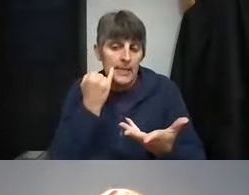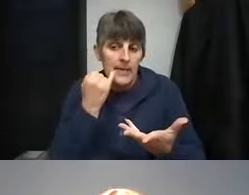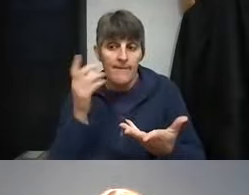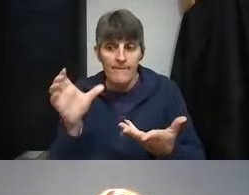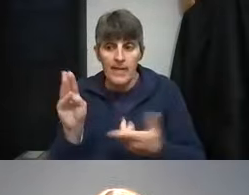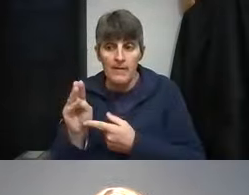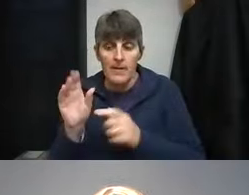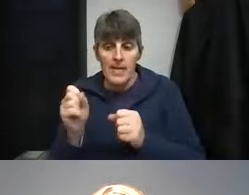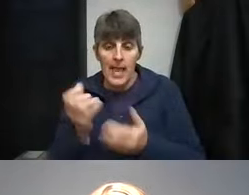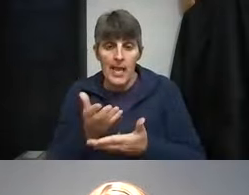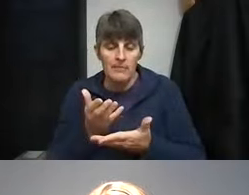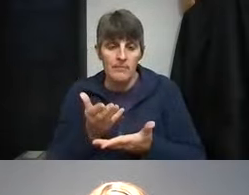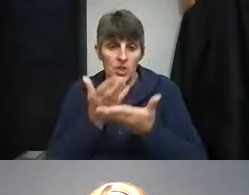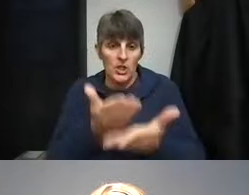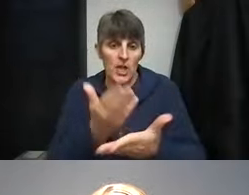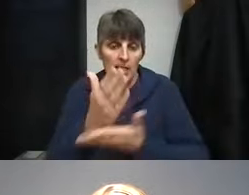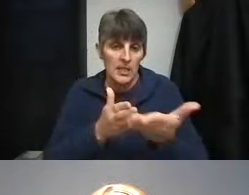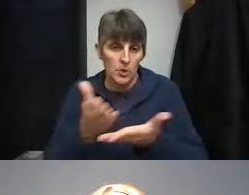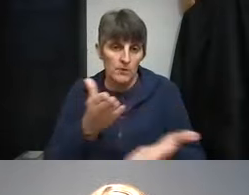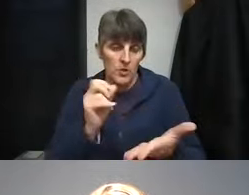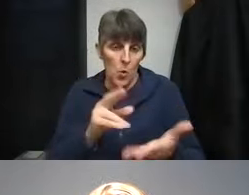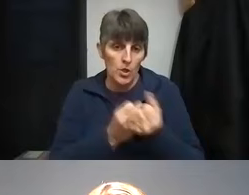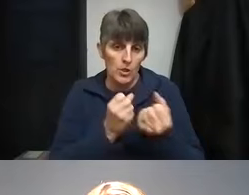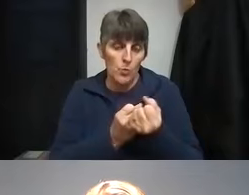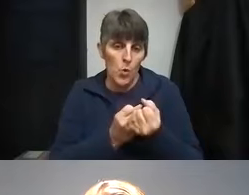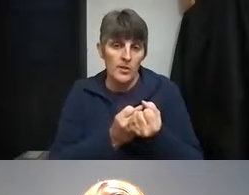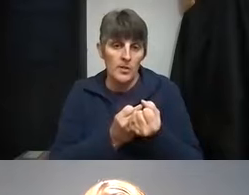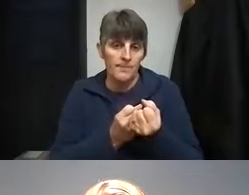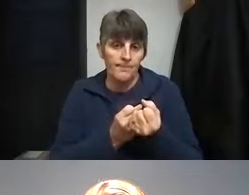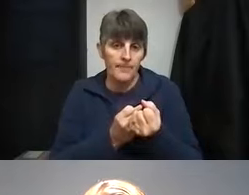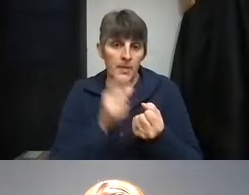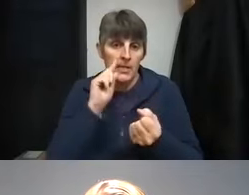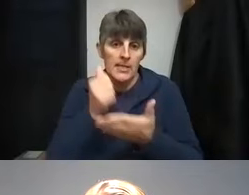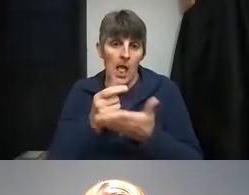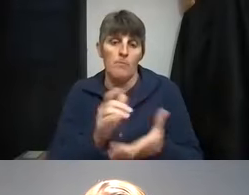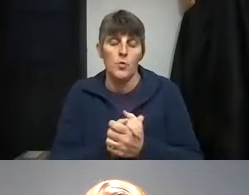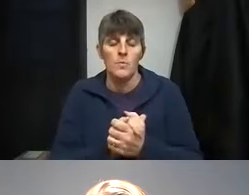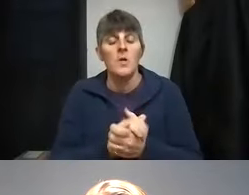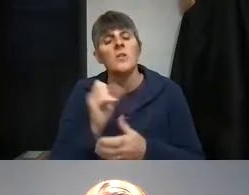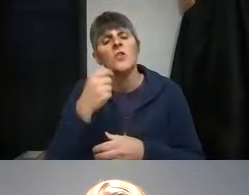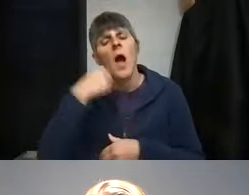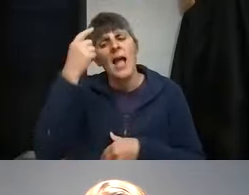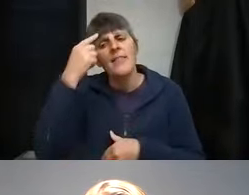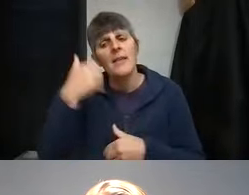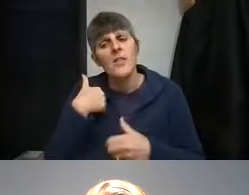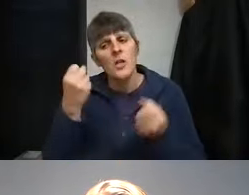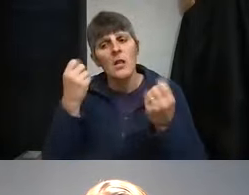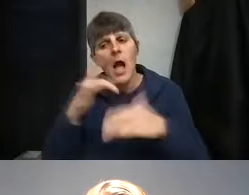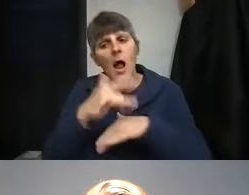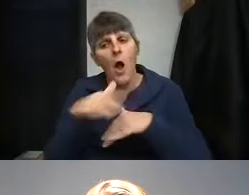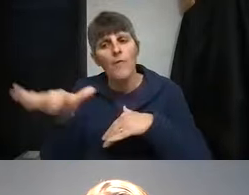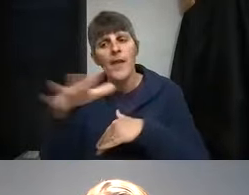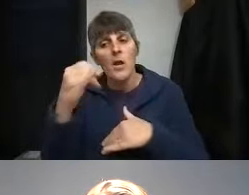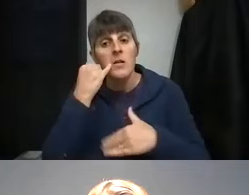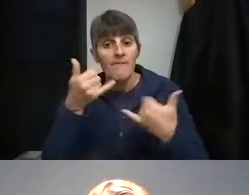can suggest some services or supports to help you. So I think there is a lot out there. And if